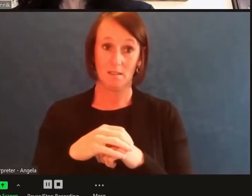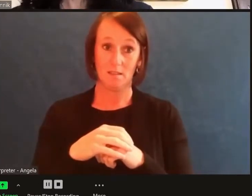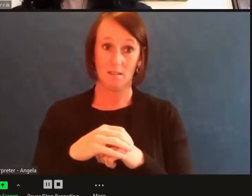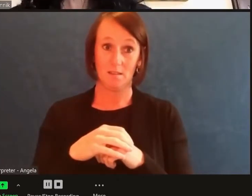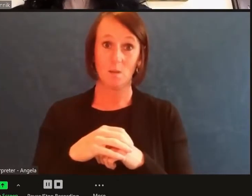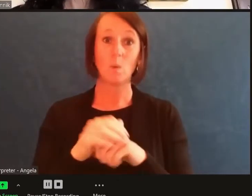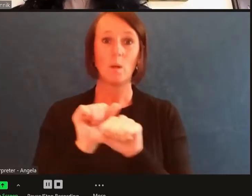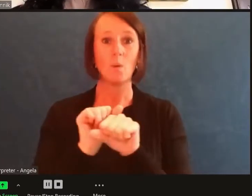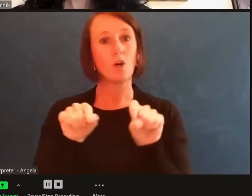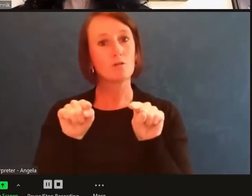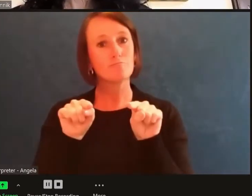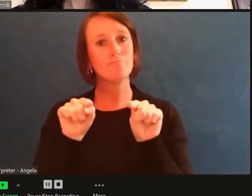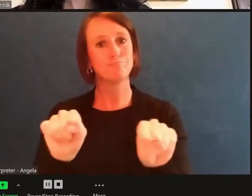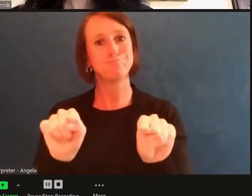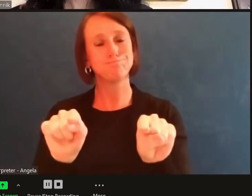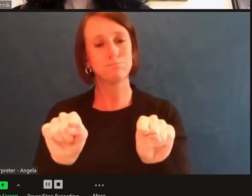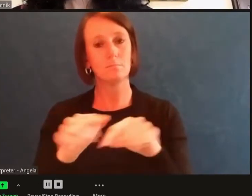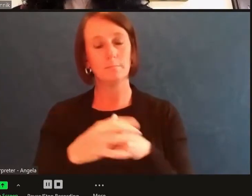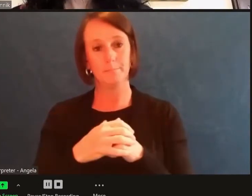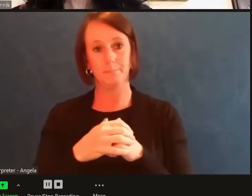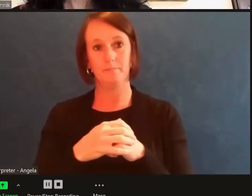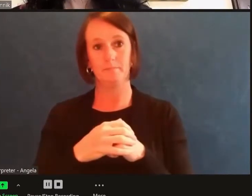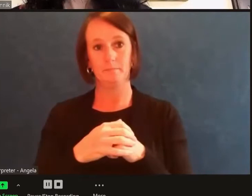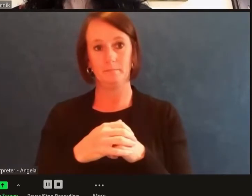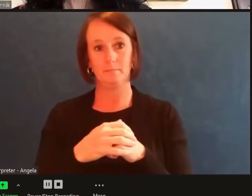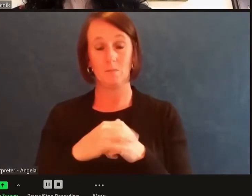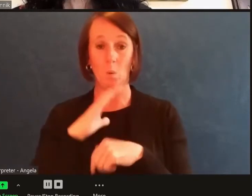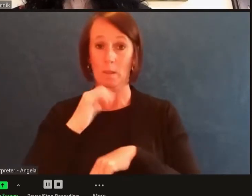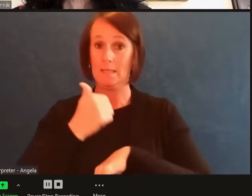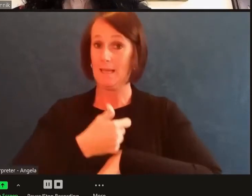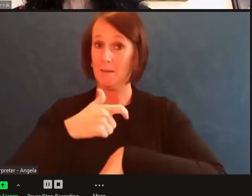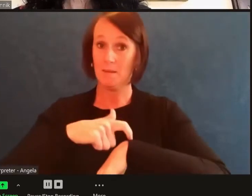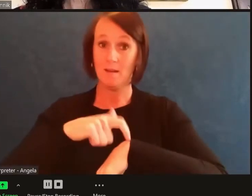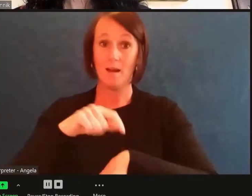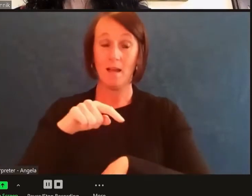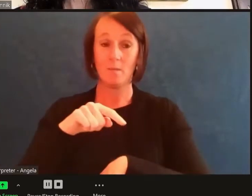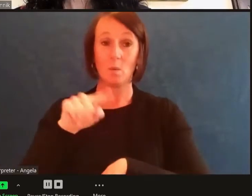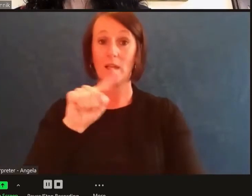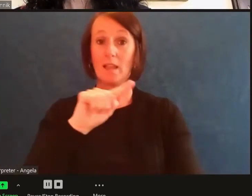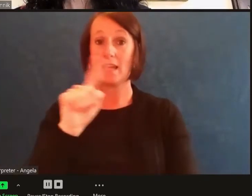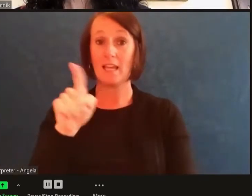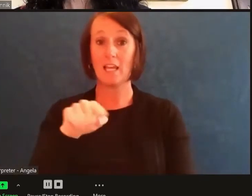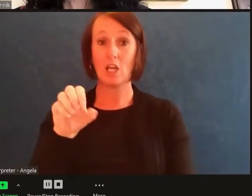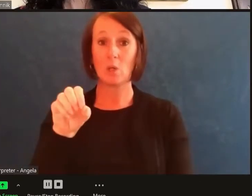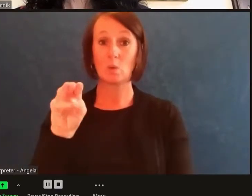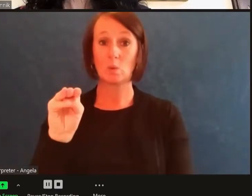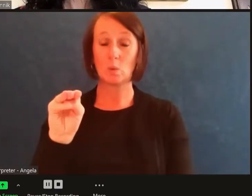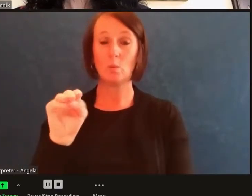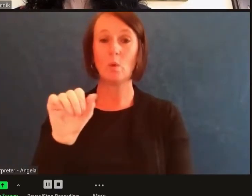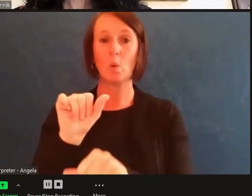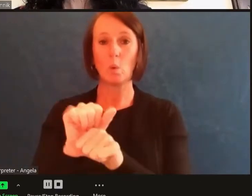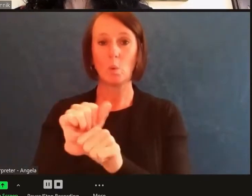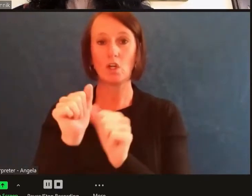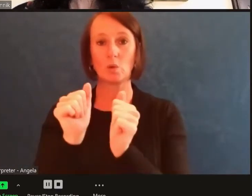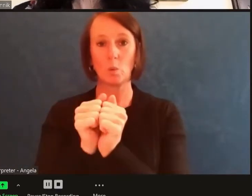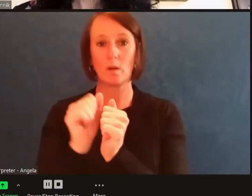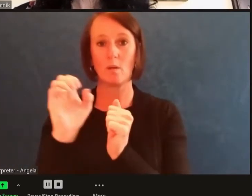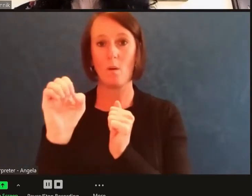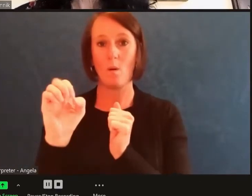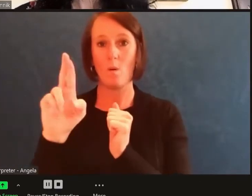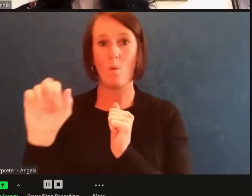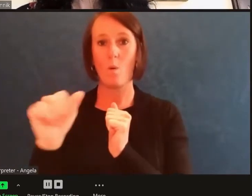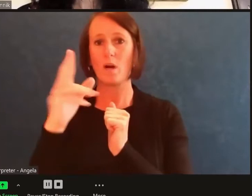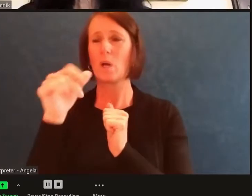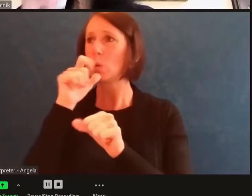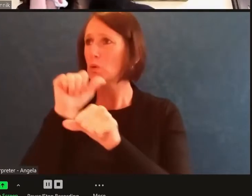concurrently. So we set up a time when I could meet in a Zoom session with every single person with Orca. And we talked about who would be working on the cover and what